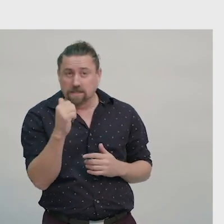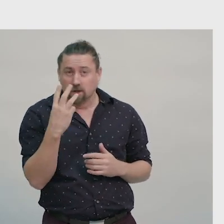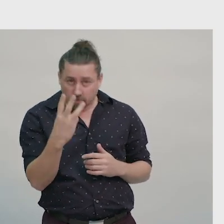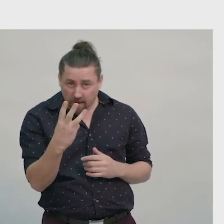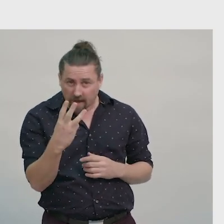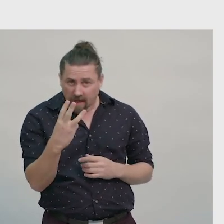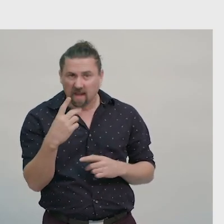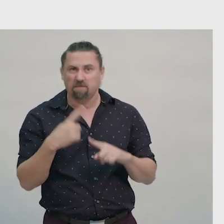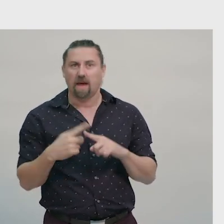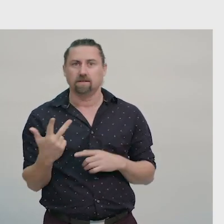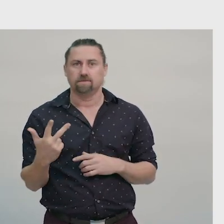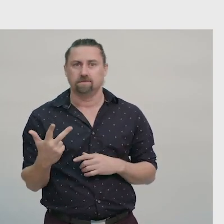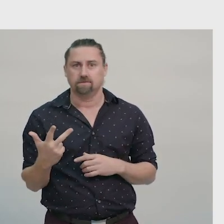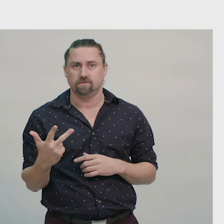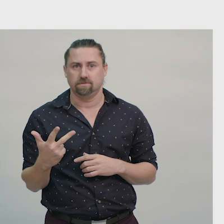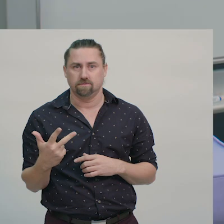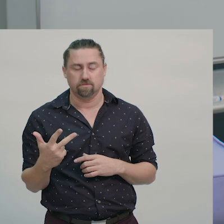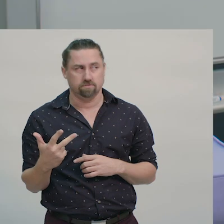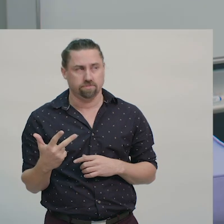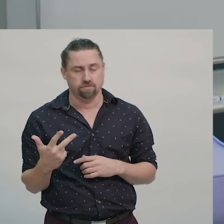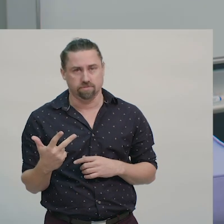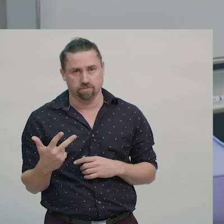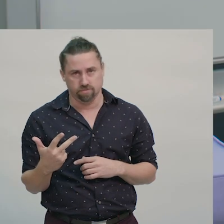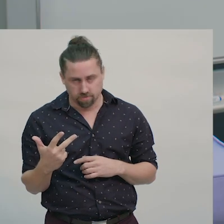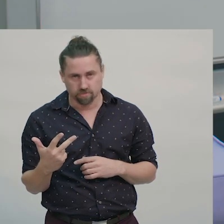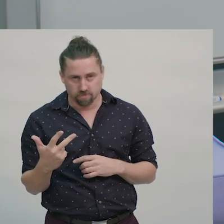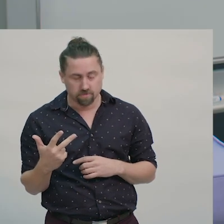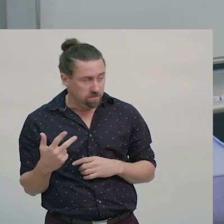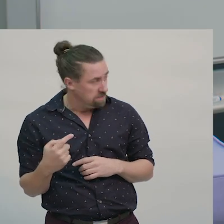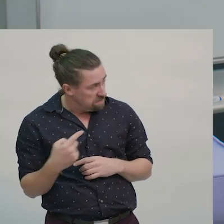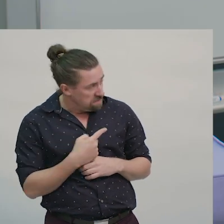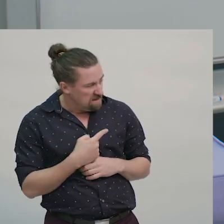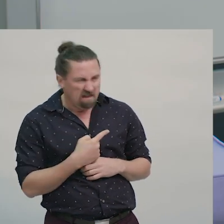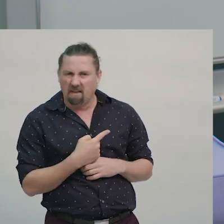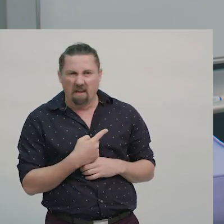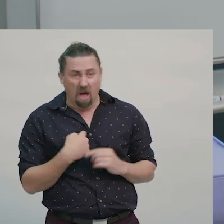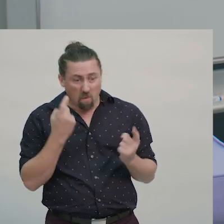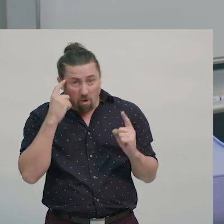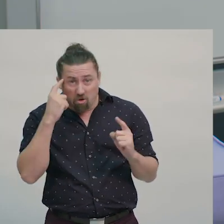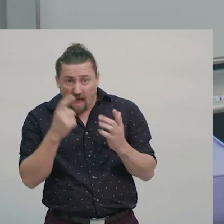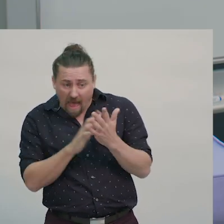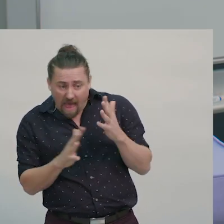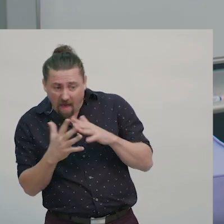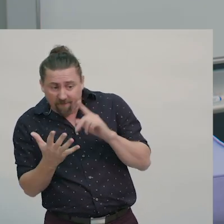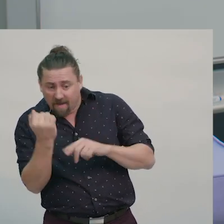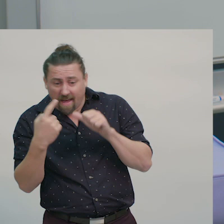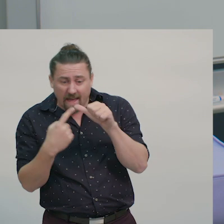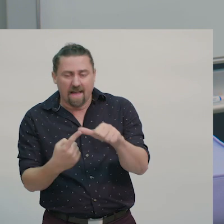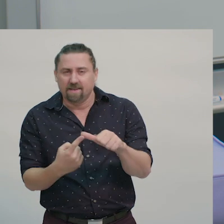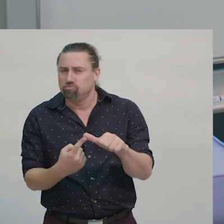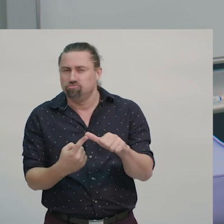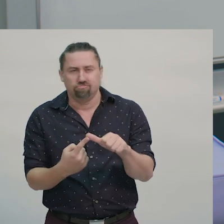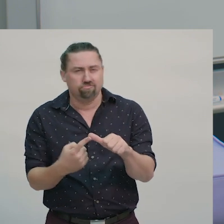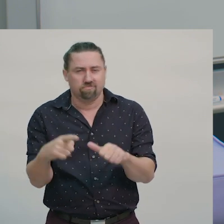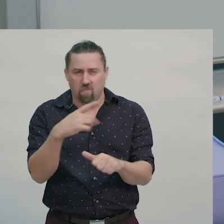4,863 multiplied by 8. Wow, this doesn't look scary anymore. We have a